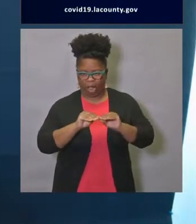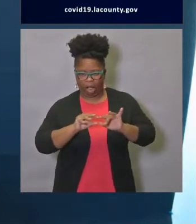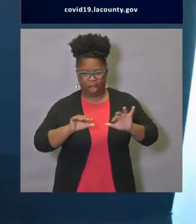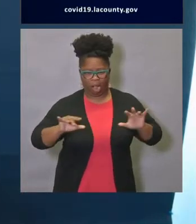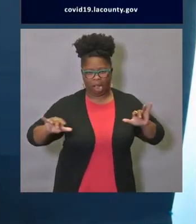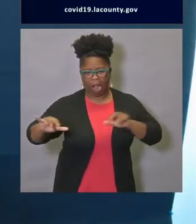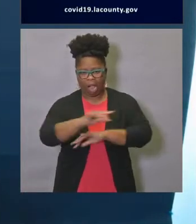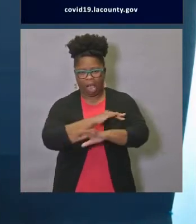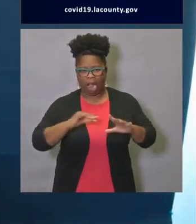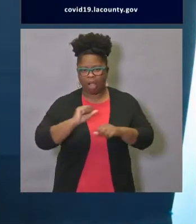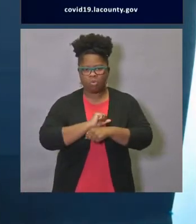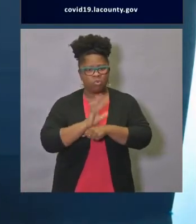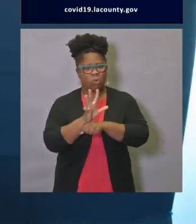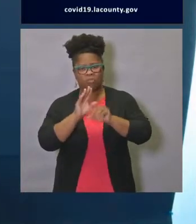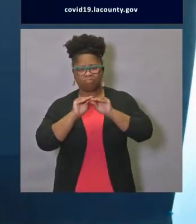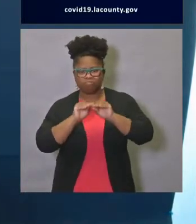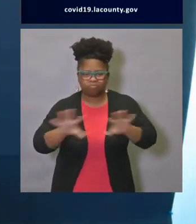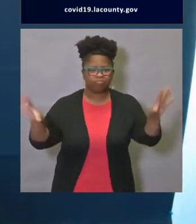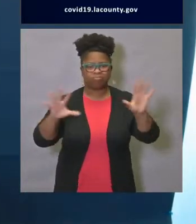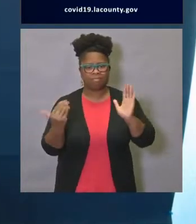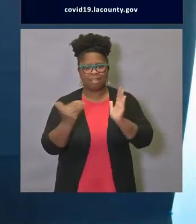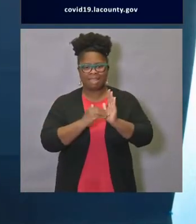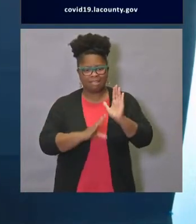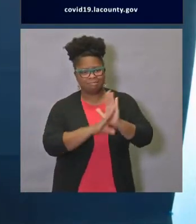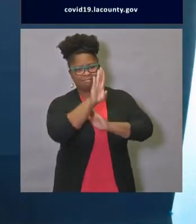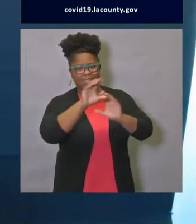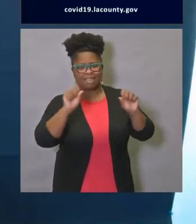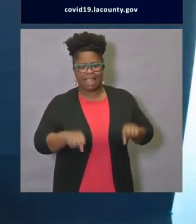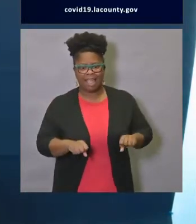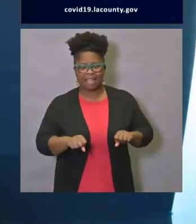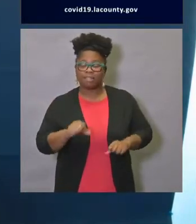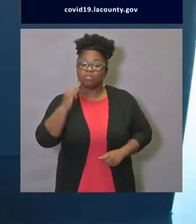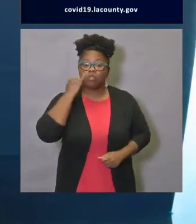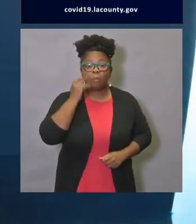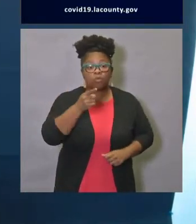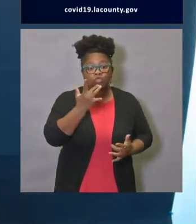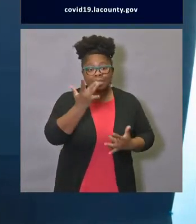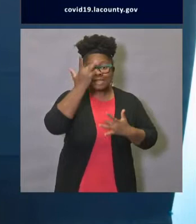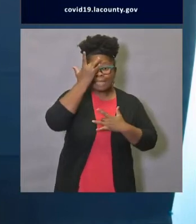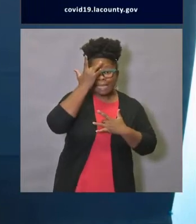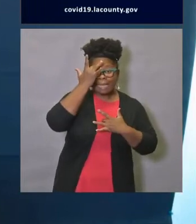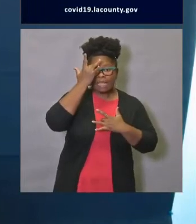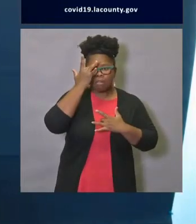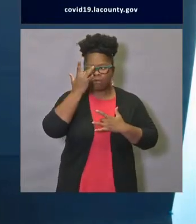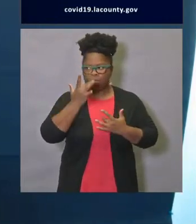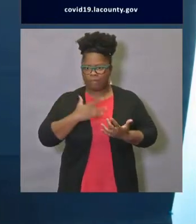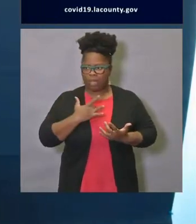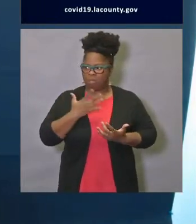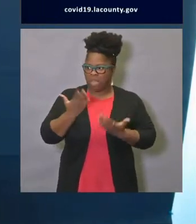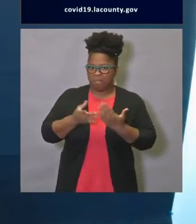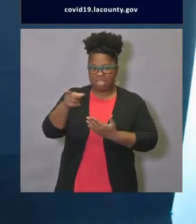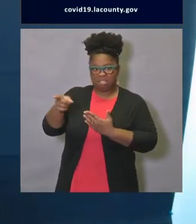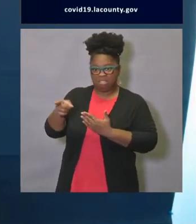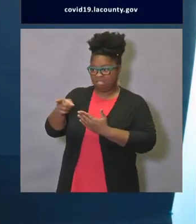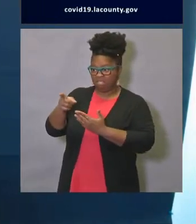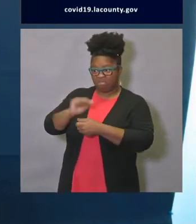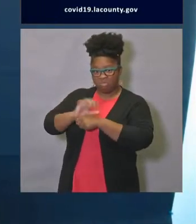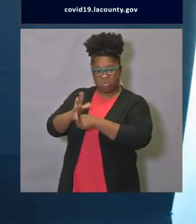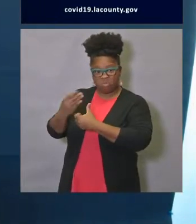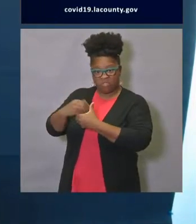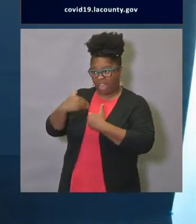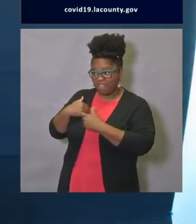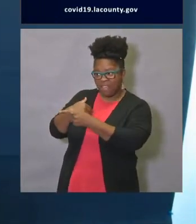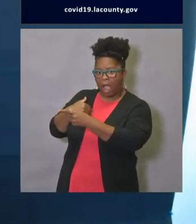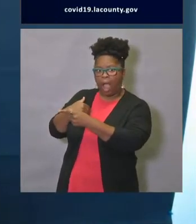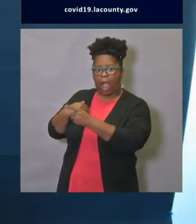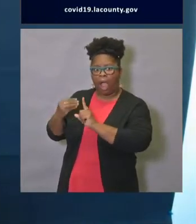and the drivers of a potential new surge. So if you're sick or you worry that you may have had exposure to someone with COVID-19, I urge you